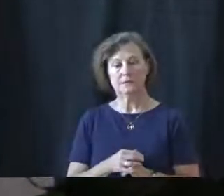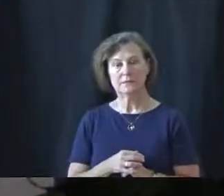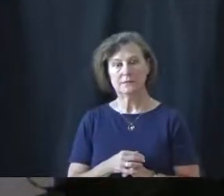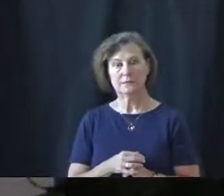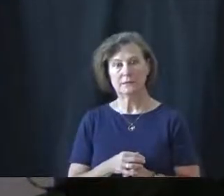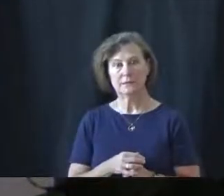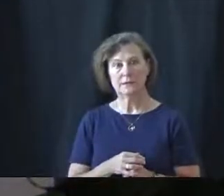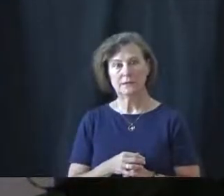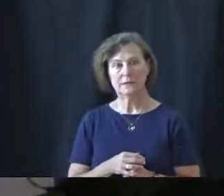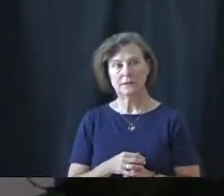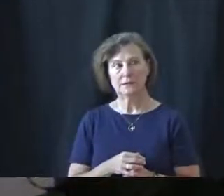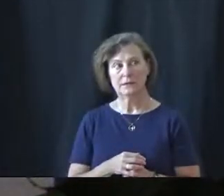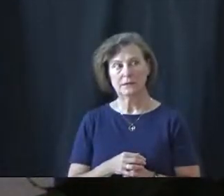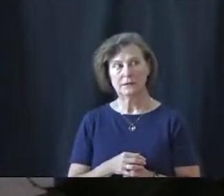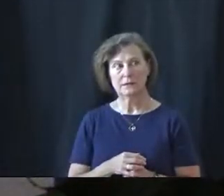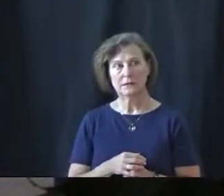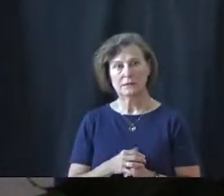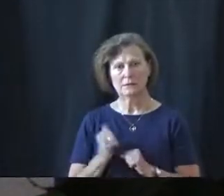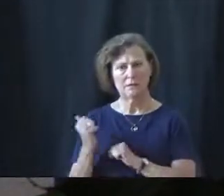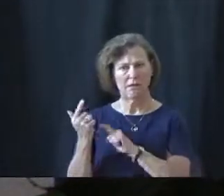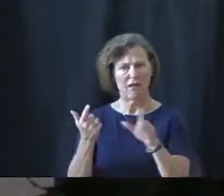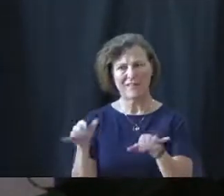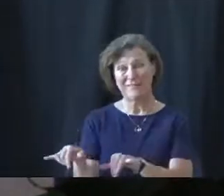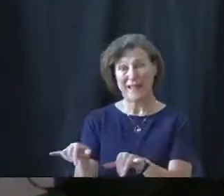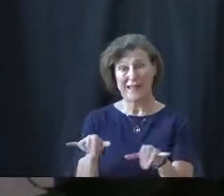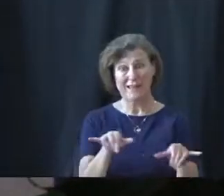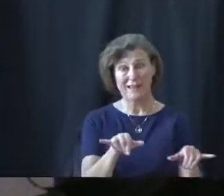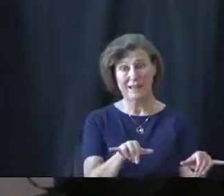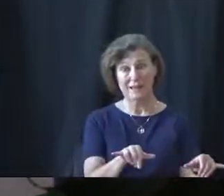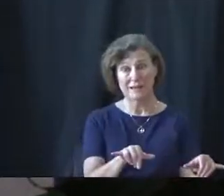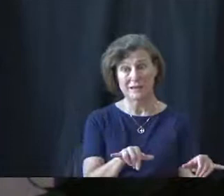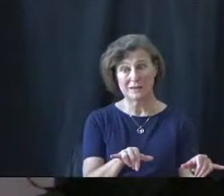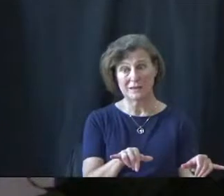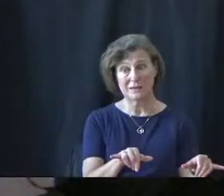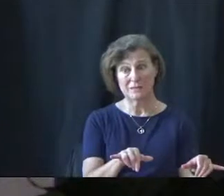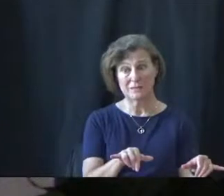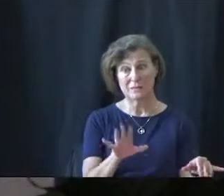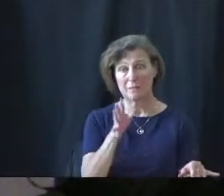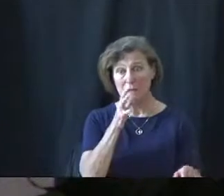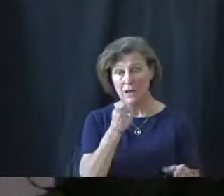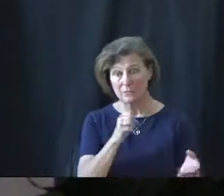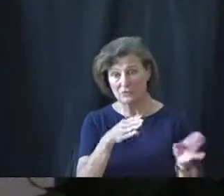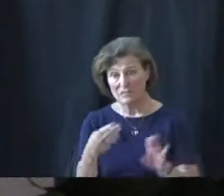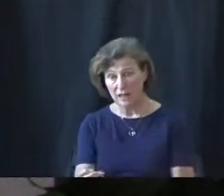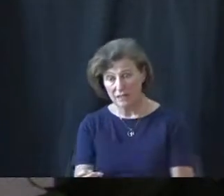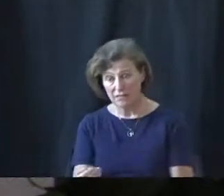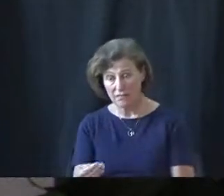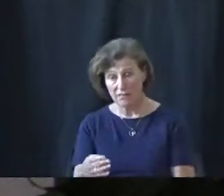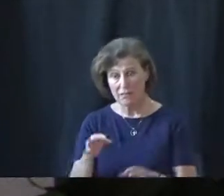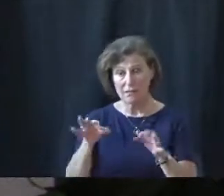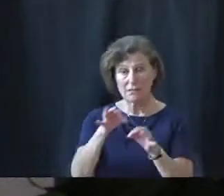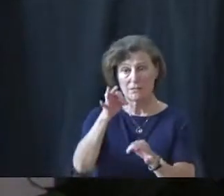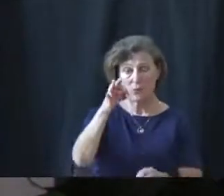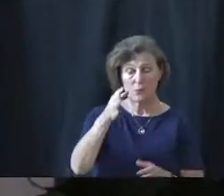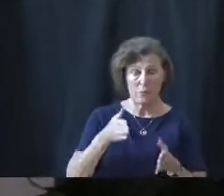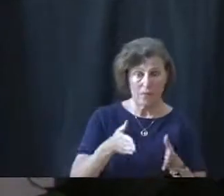It's really all the same path. Your mom's death, your spiritual